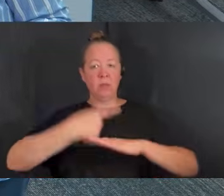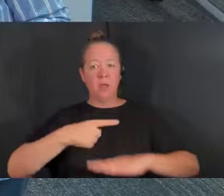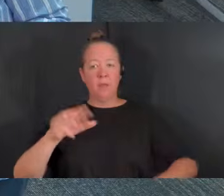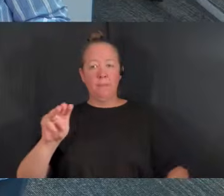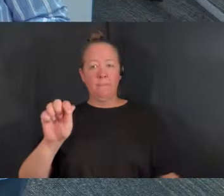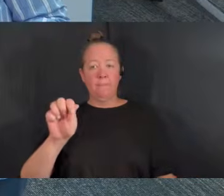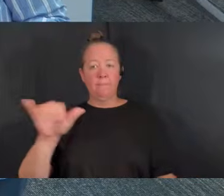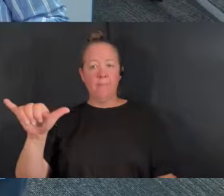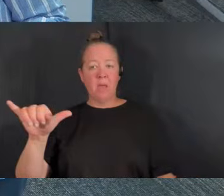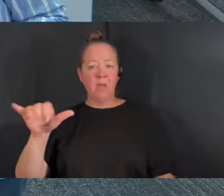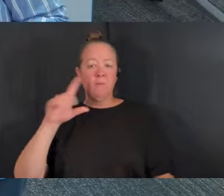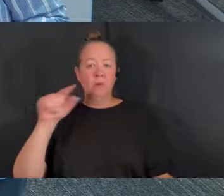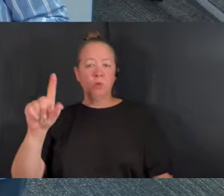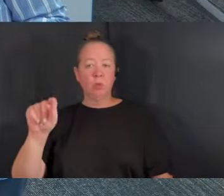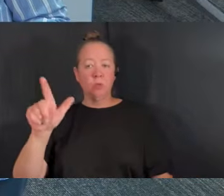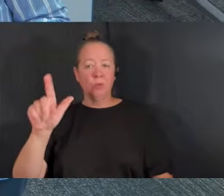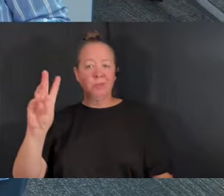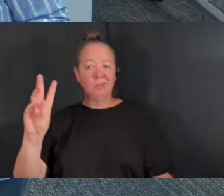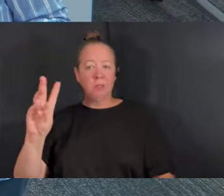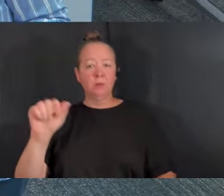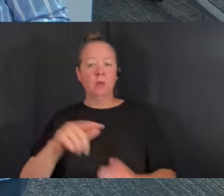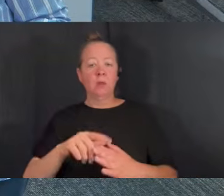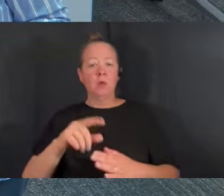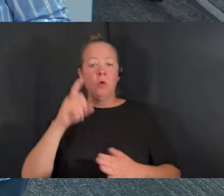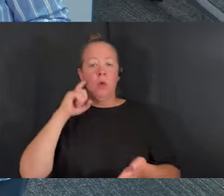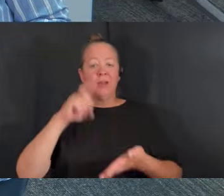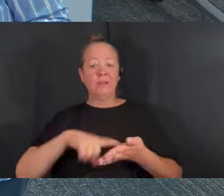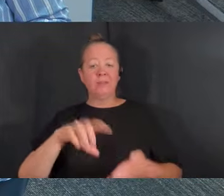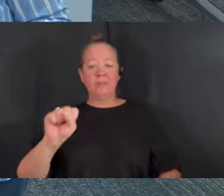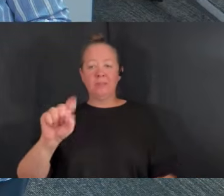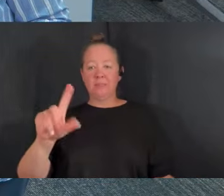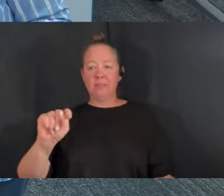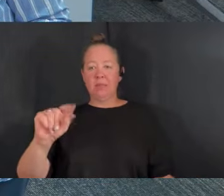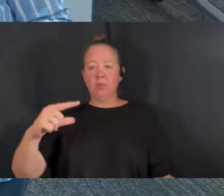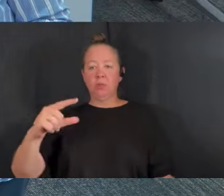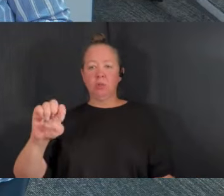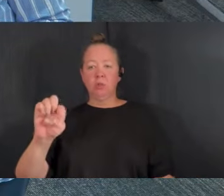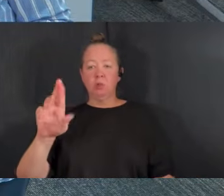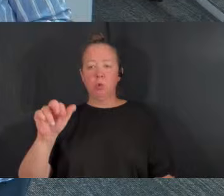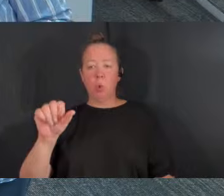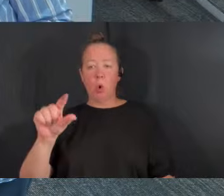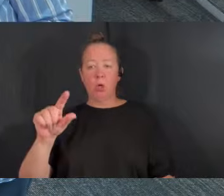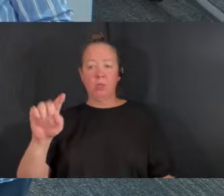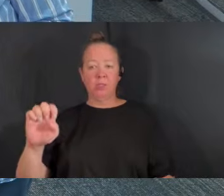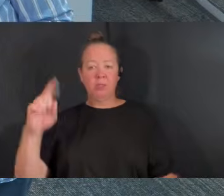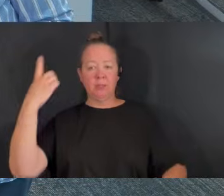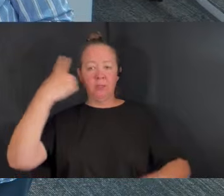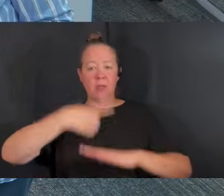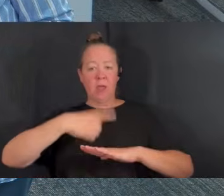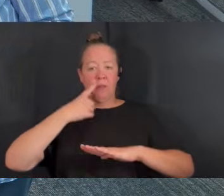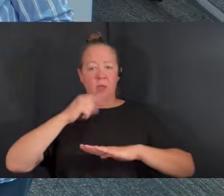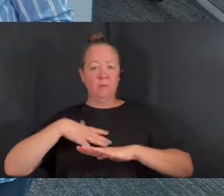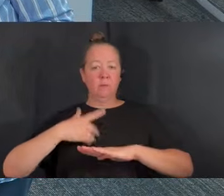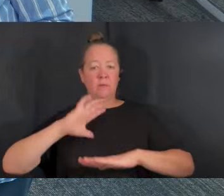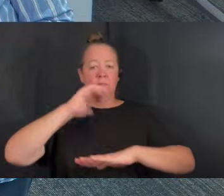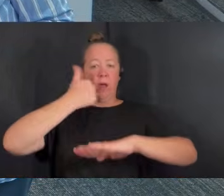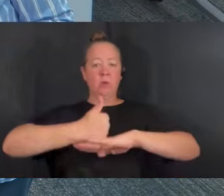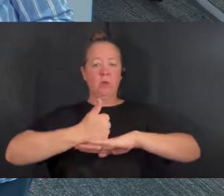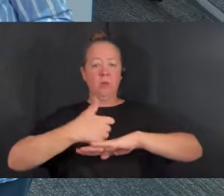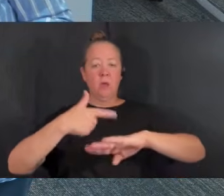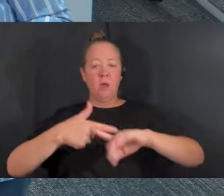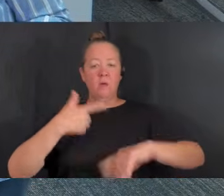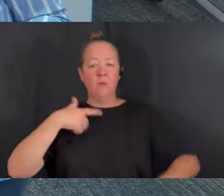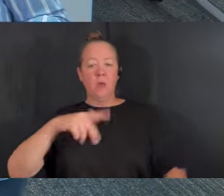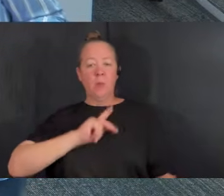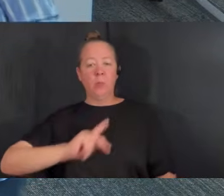recognition of St. George's Day being the anniversary of the founding of Prince George's County, Maryland, 23 April